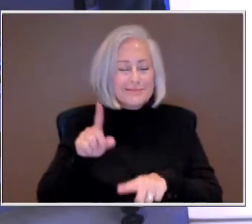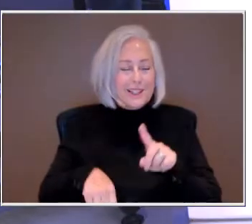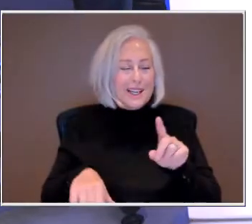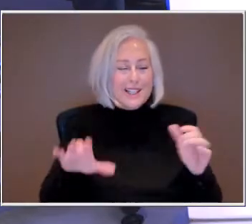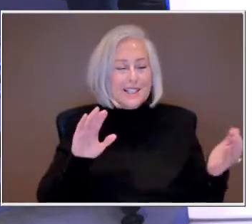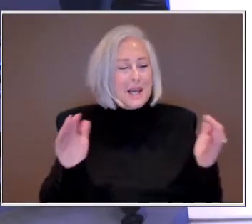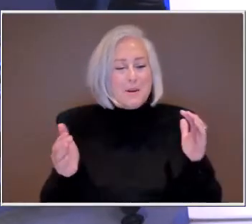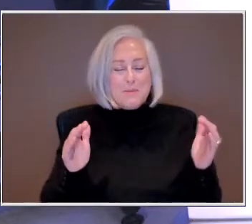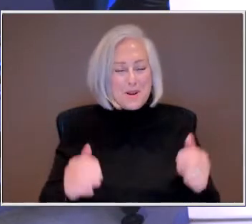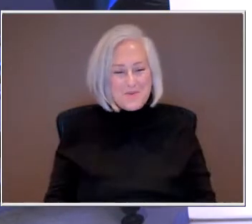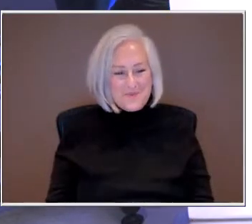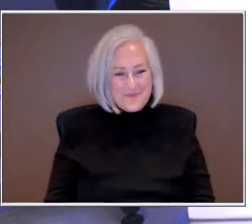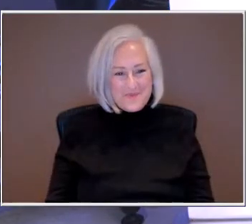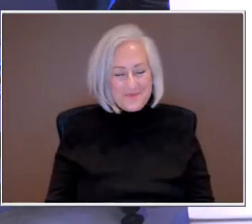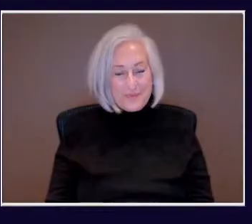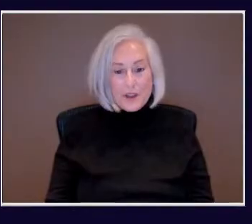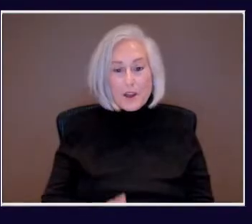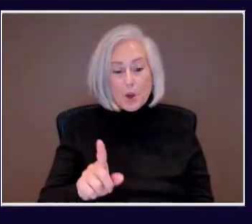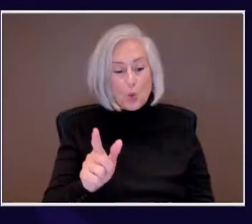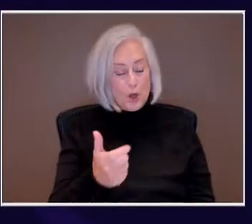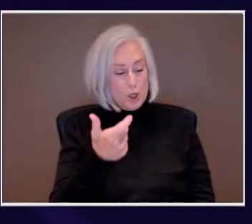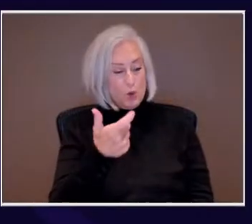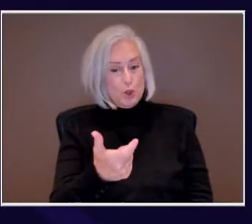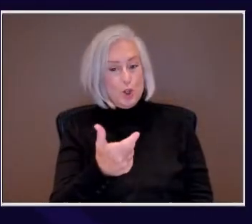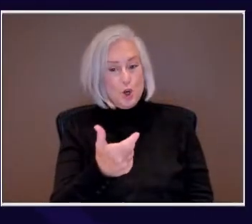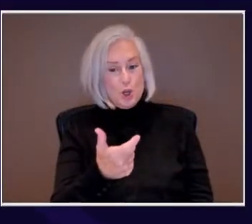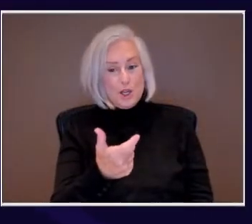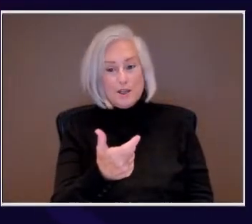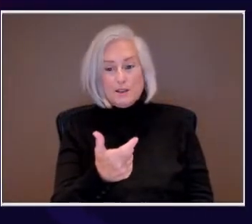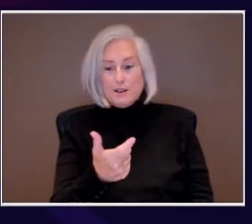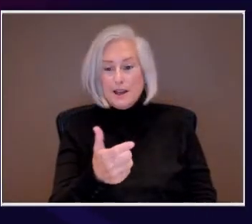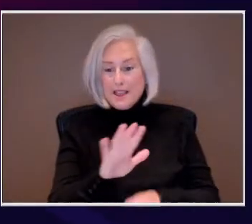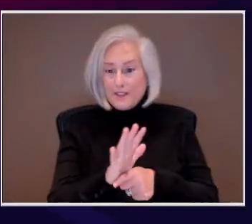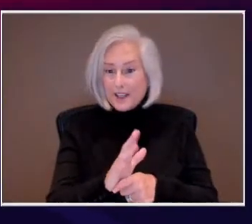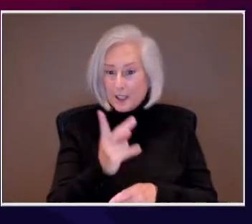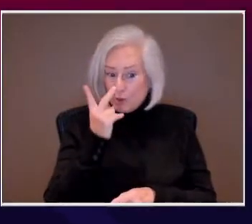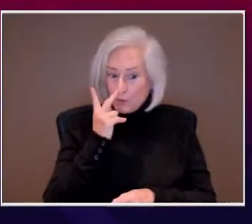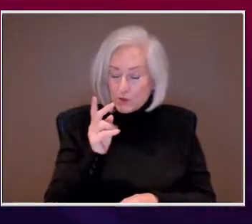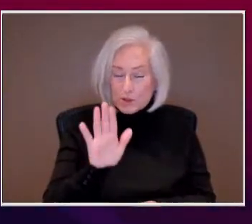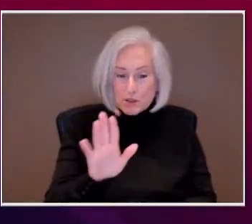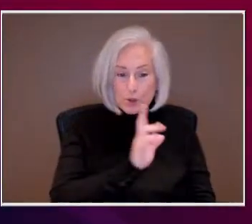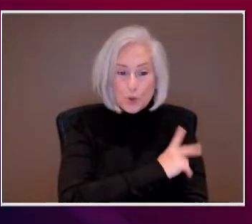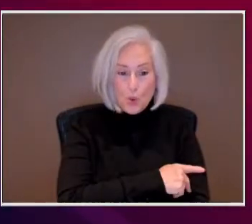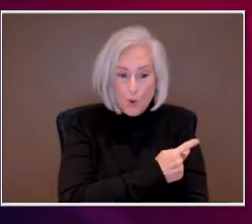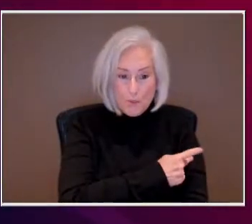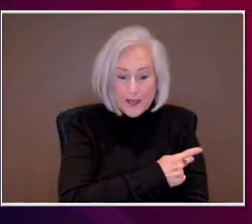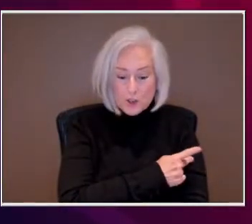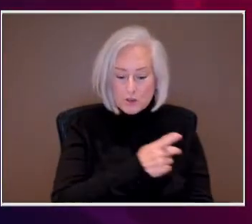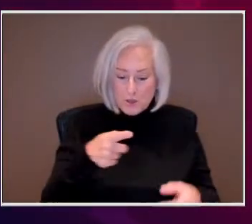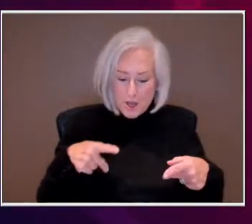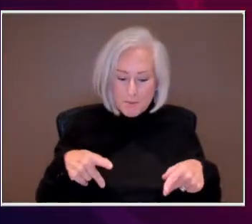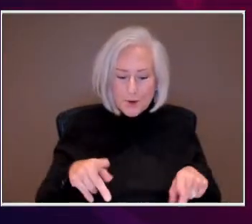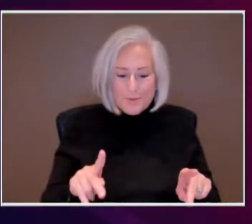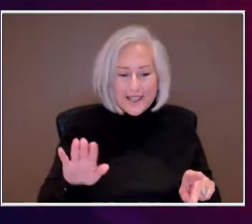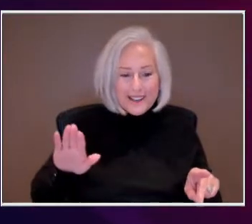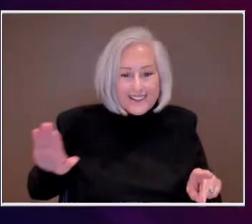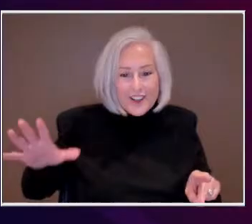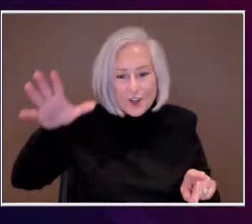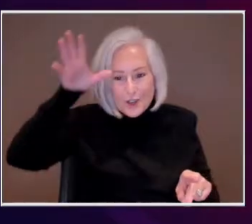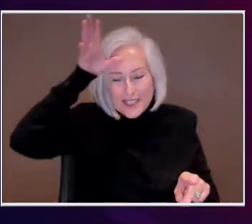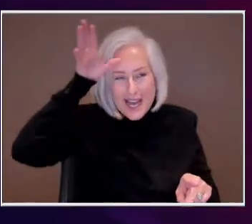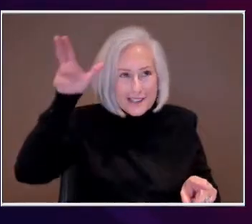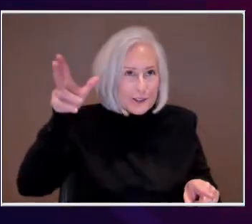you look at that video and you see your patient allowing this girl's dad to listen to his daughter's heart beating inside